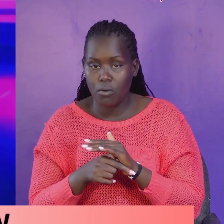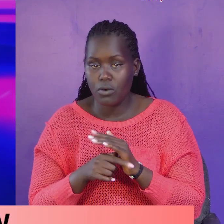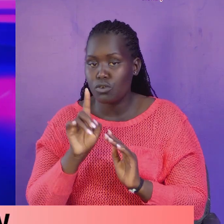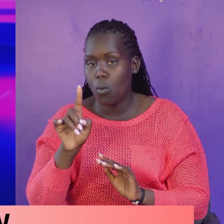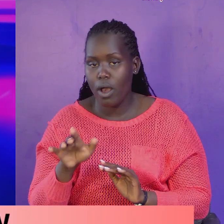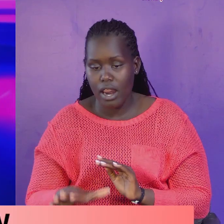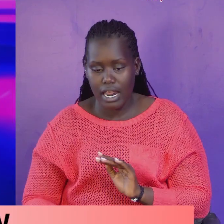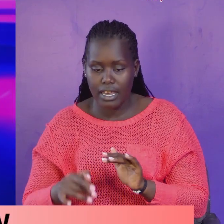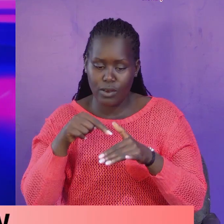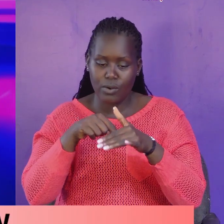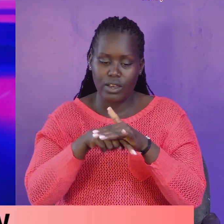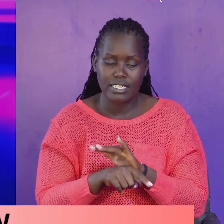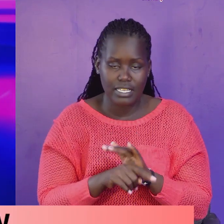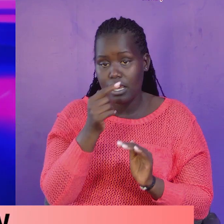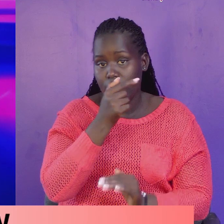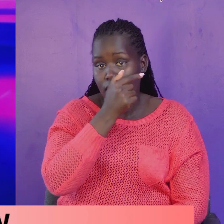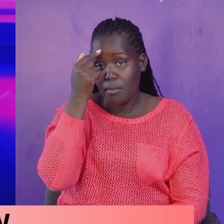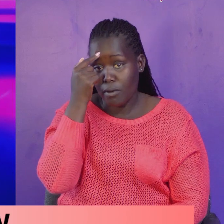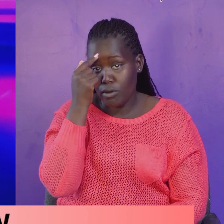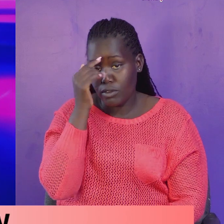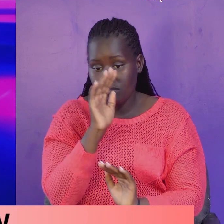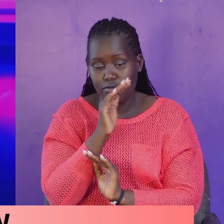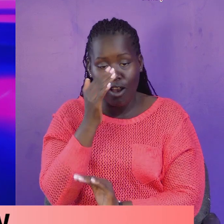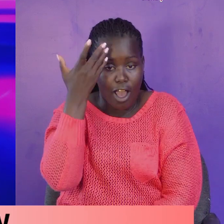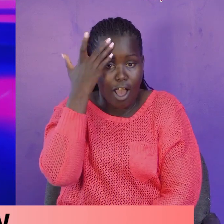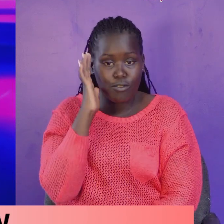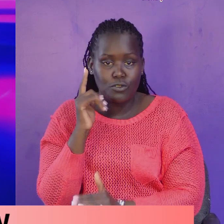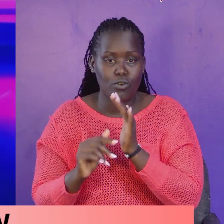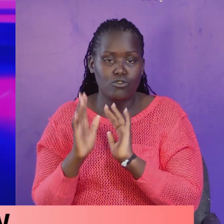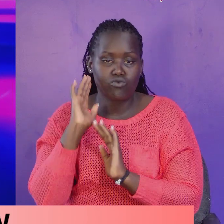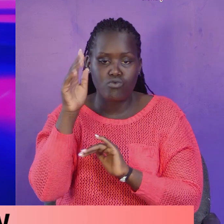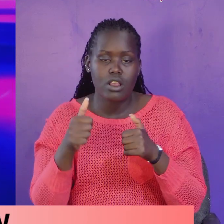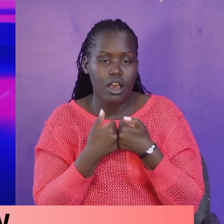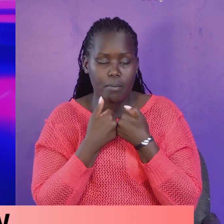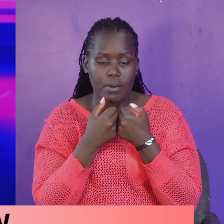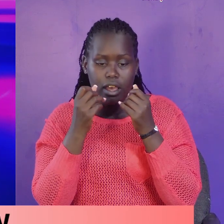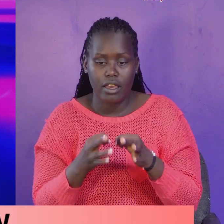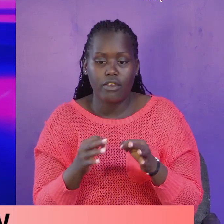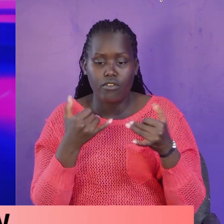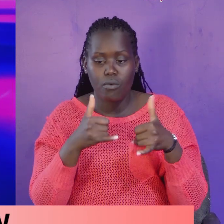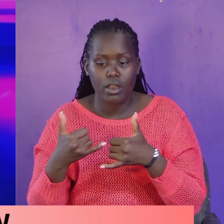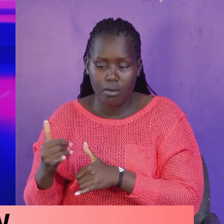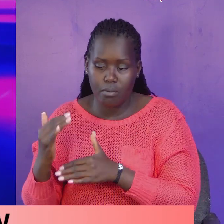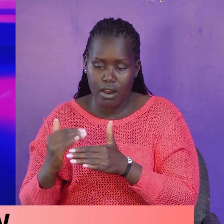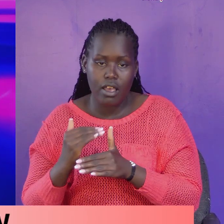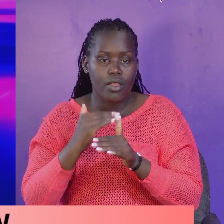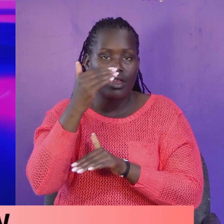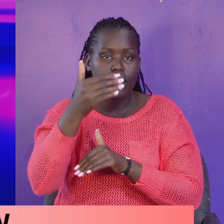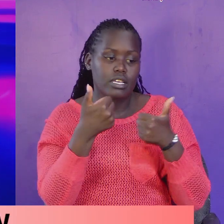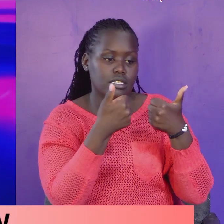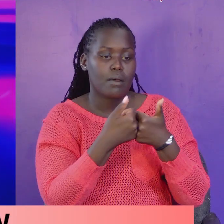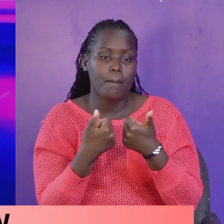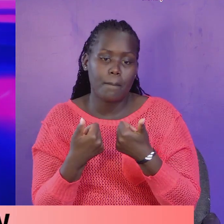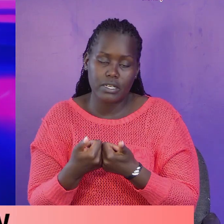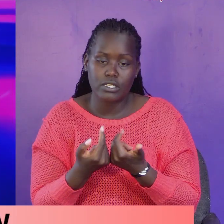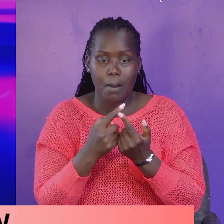ndani, because we never know what happens wakicheza game next. But juu ya